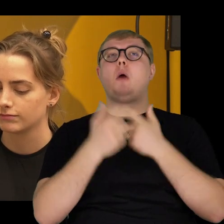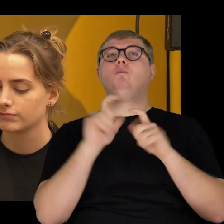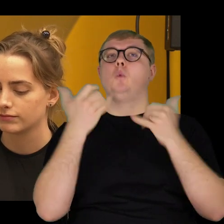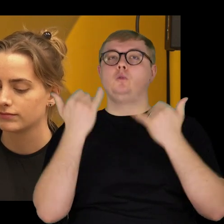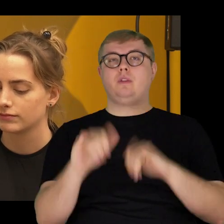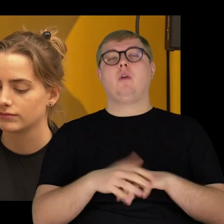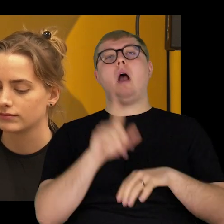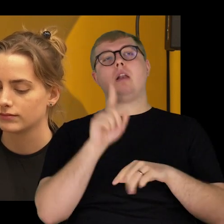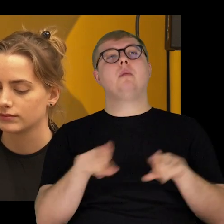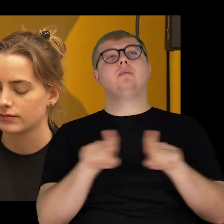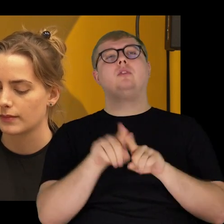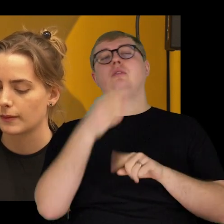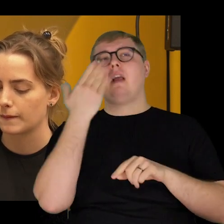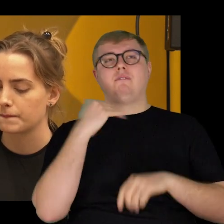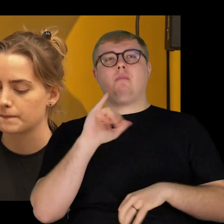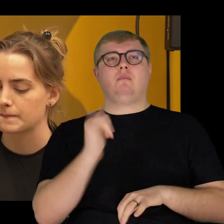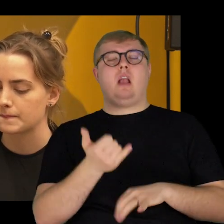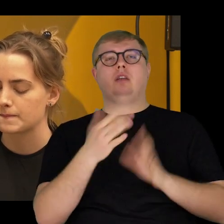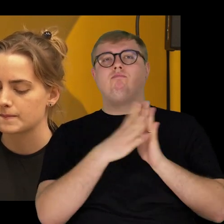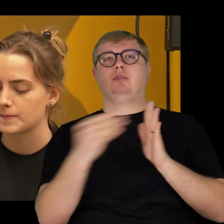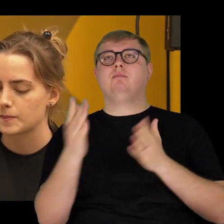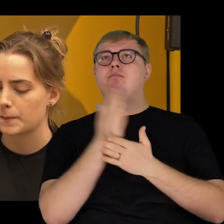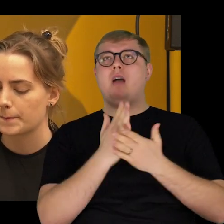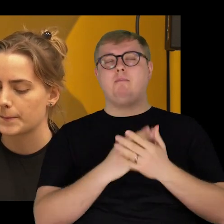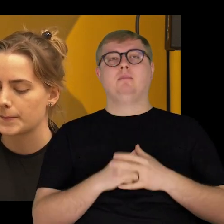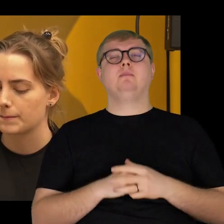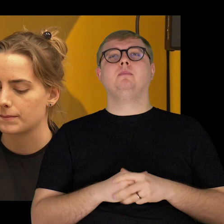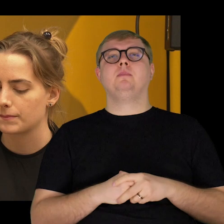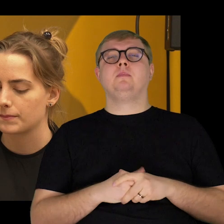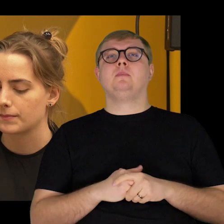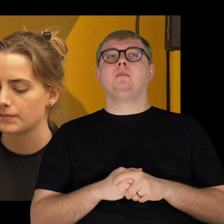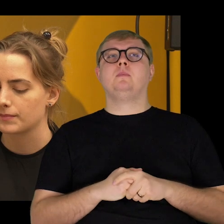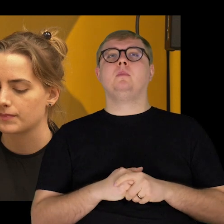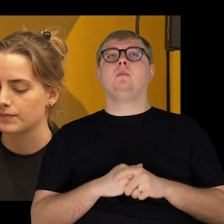know, reproduce the map and also doing like,